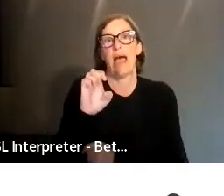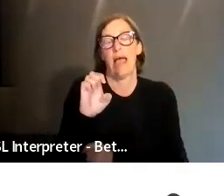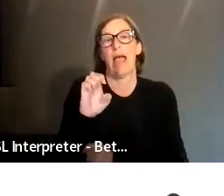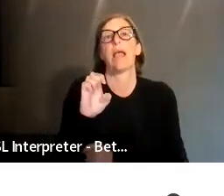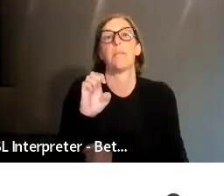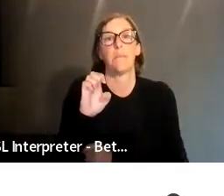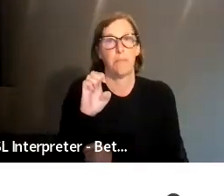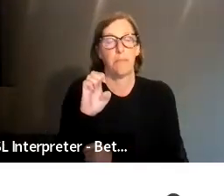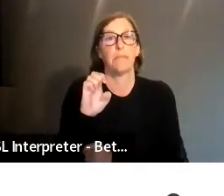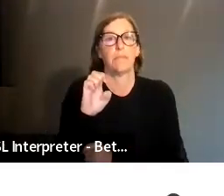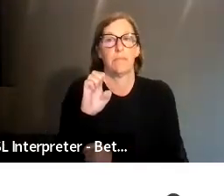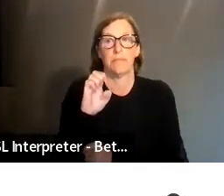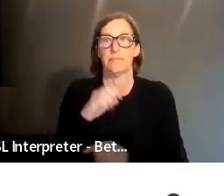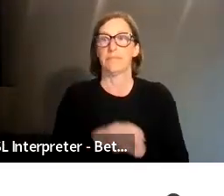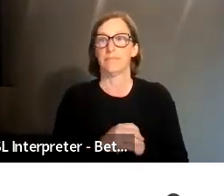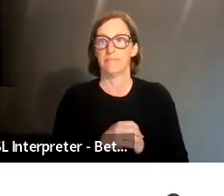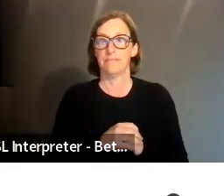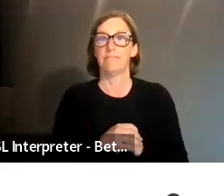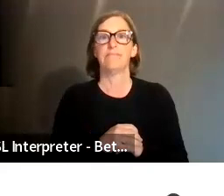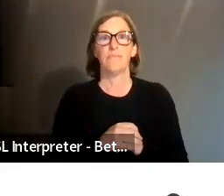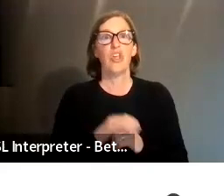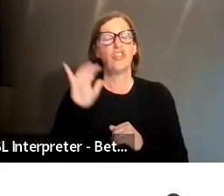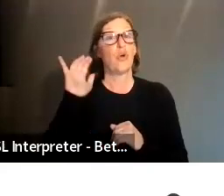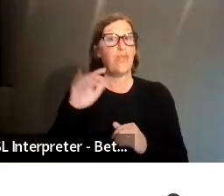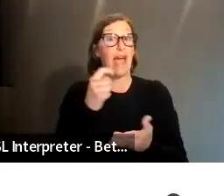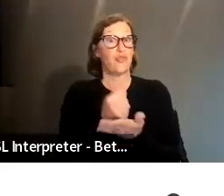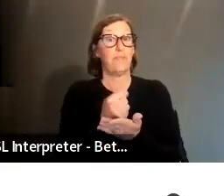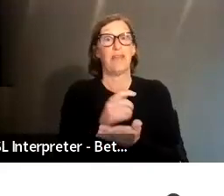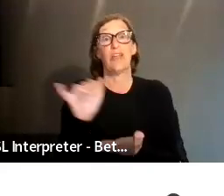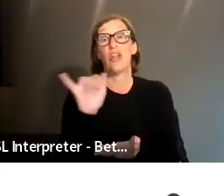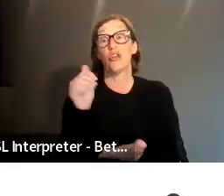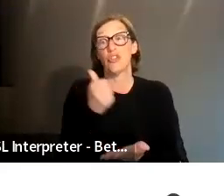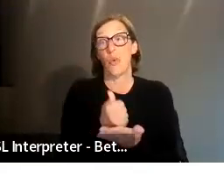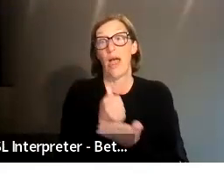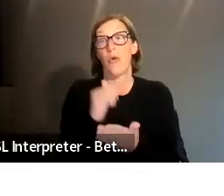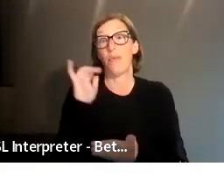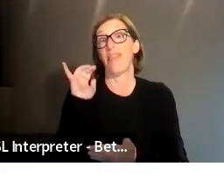trafficking by the cilia. So this treatment can also help in ciliopathies.